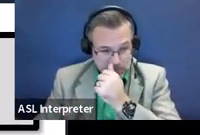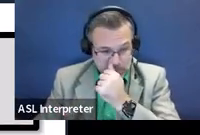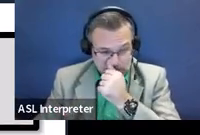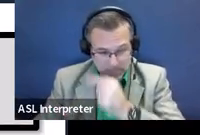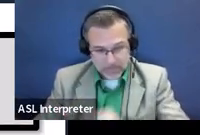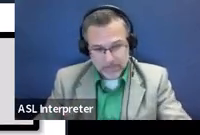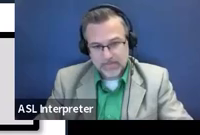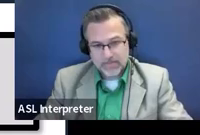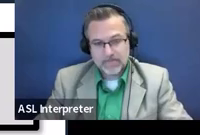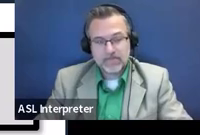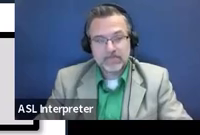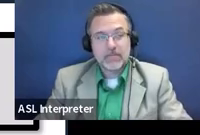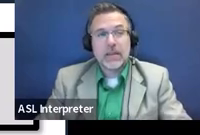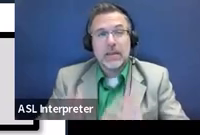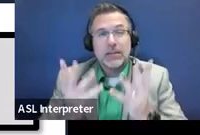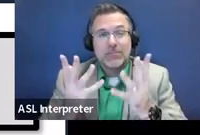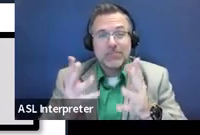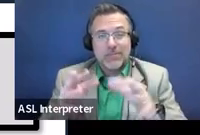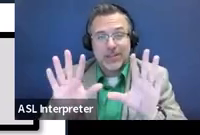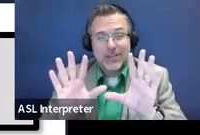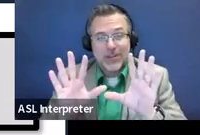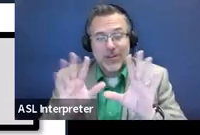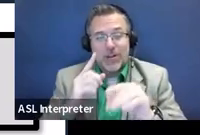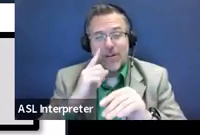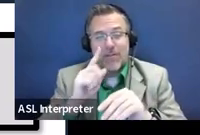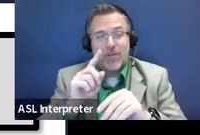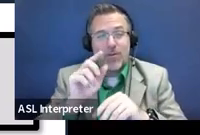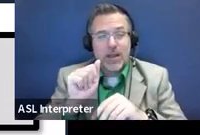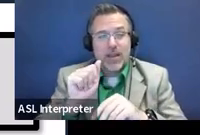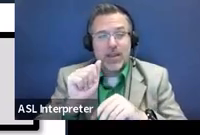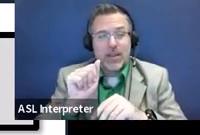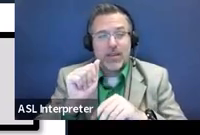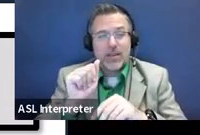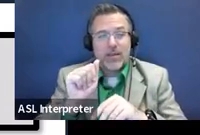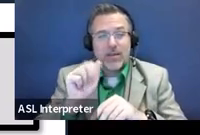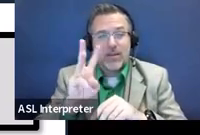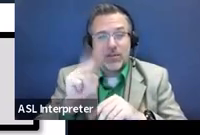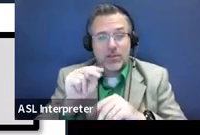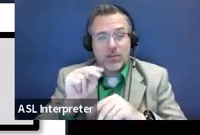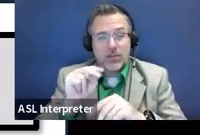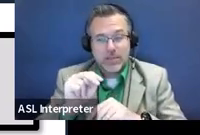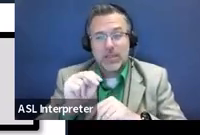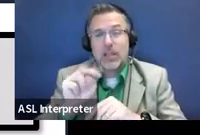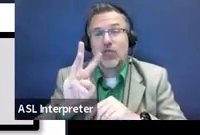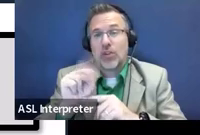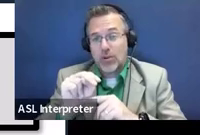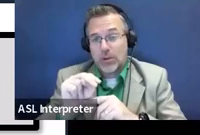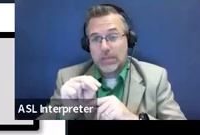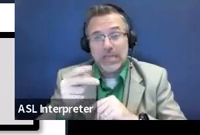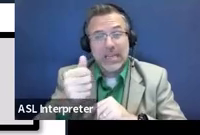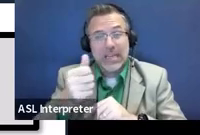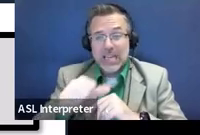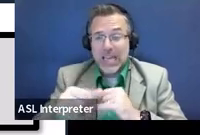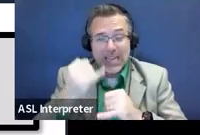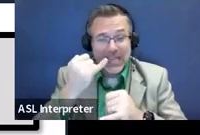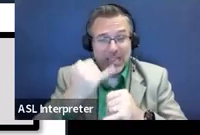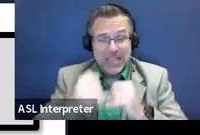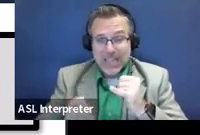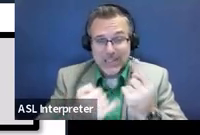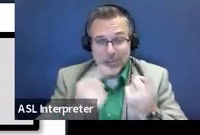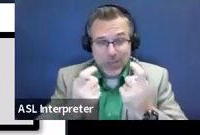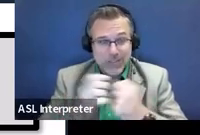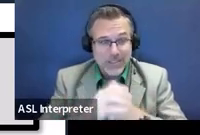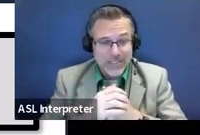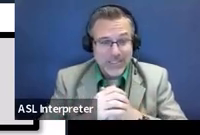that is it for the advanced written notice and written notice. Any last minute questions before we wrap up